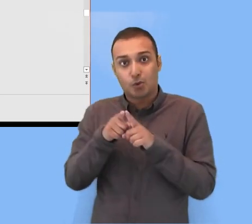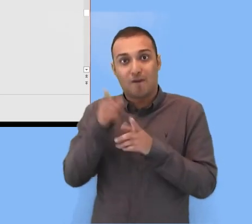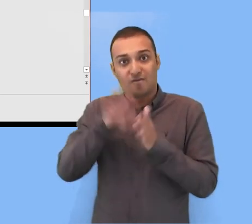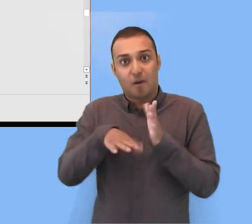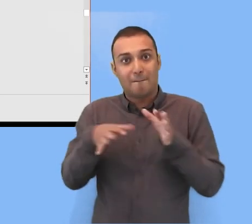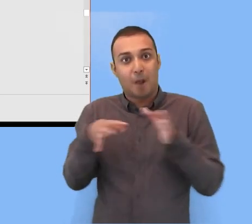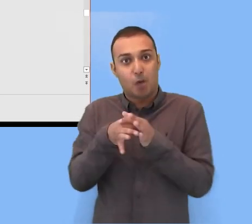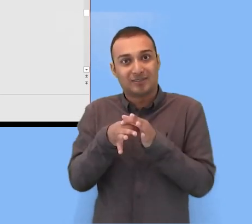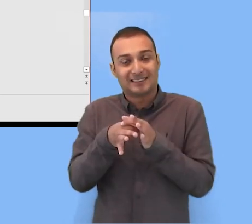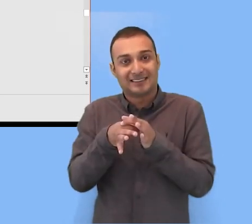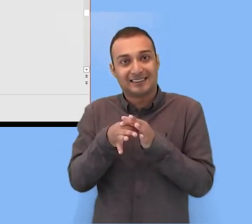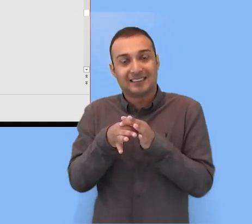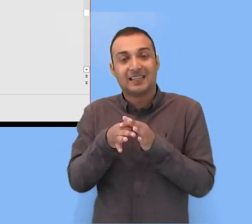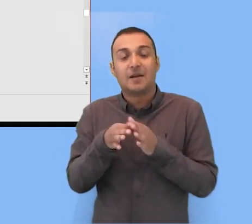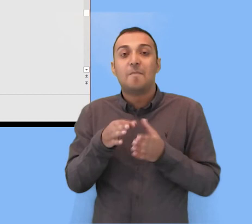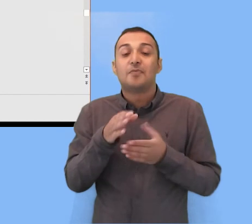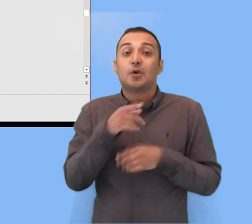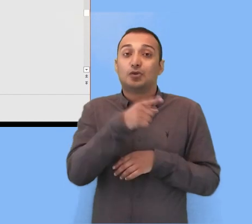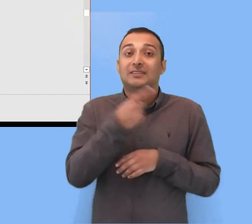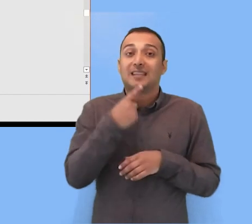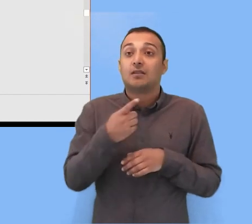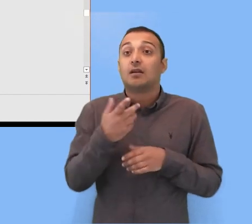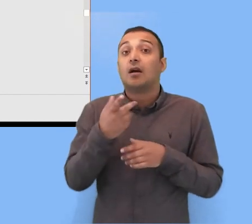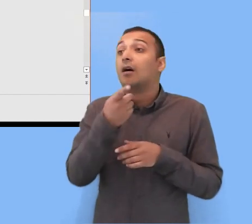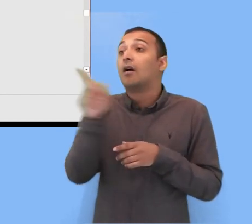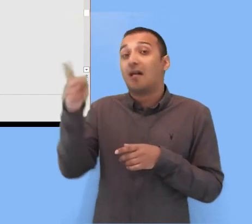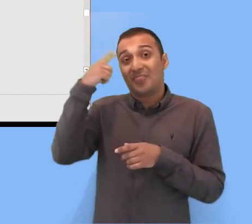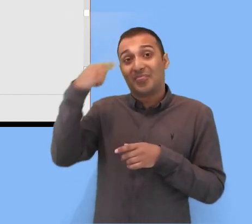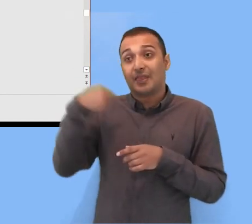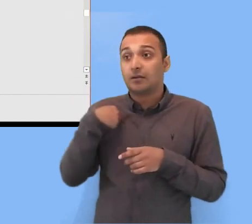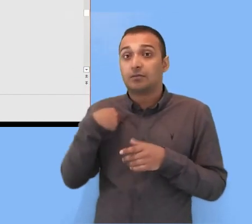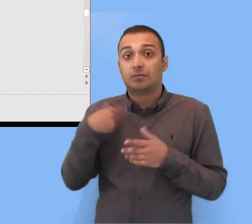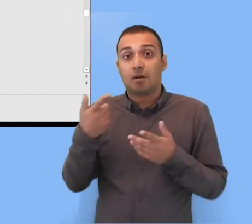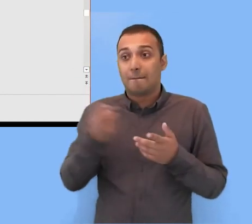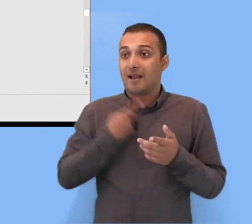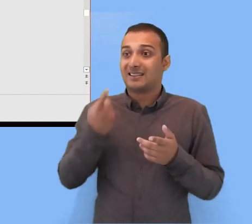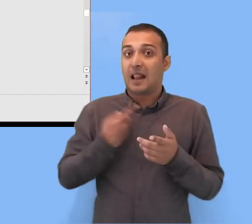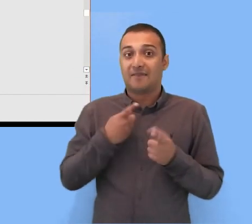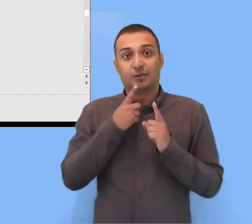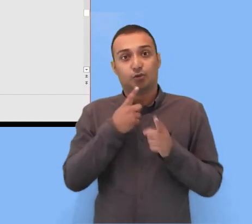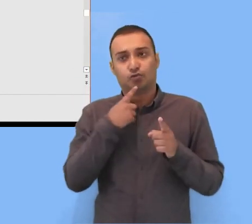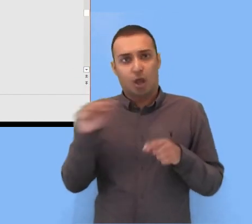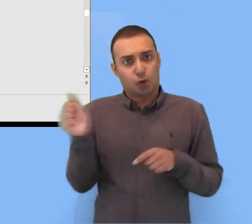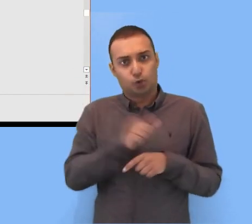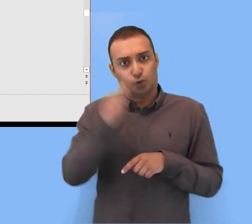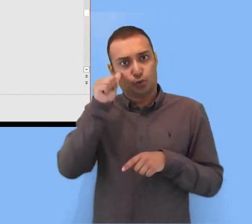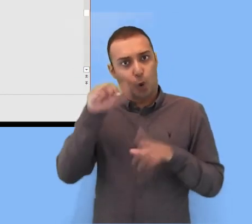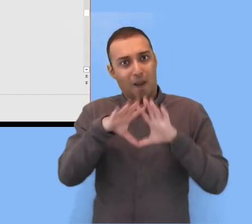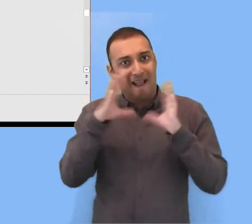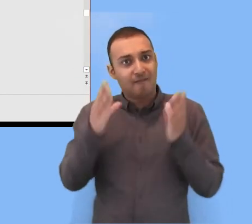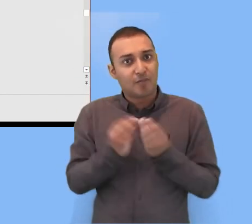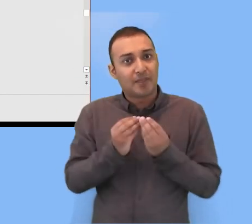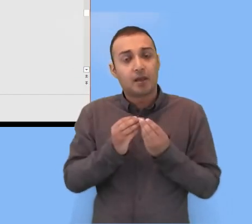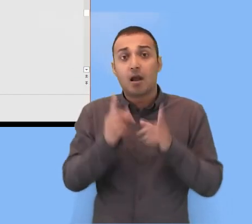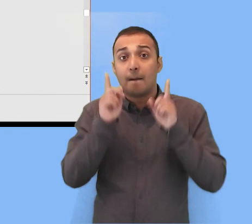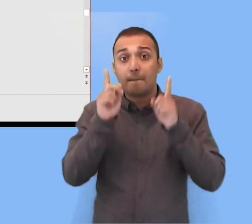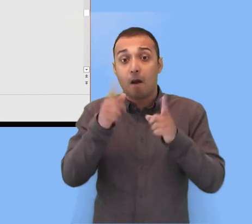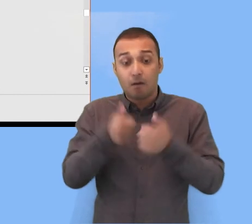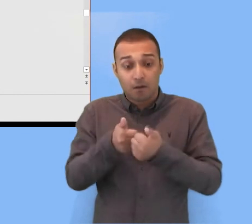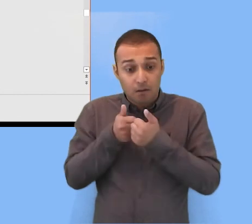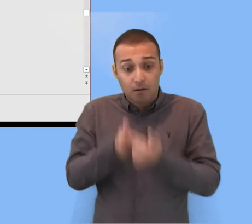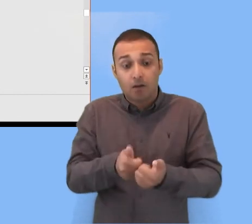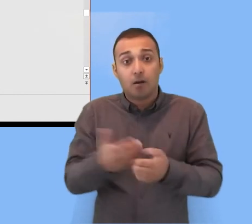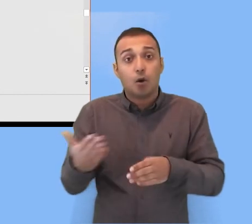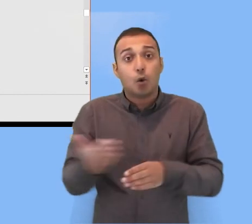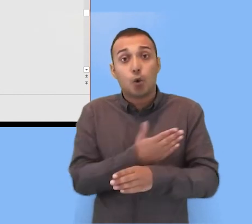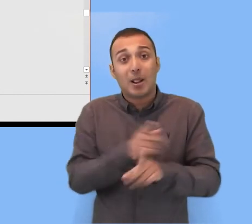"I'm pleased to talk to you, as people think because I'm a teacher, I should know it all. But in terms of supporting in the early years,